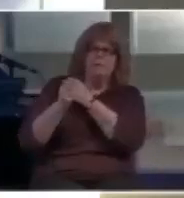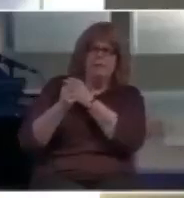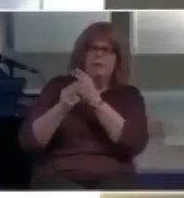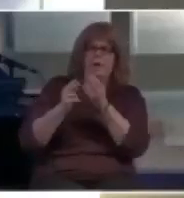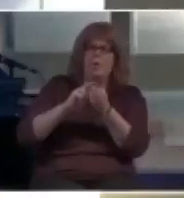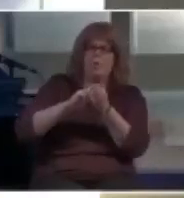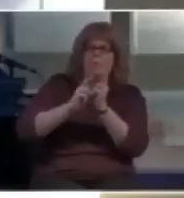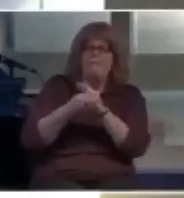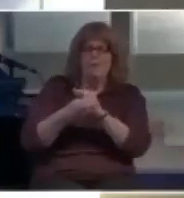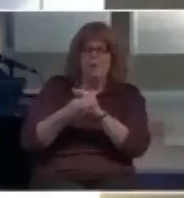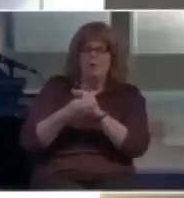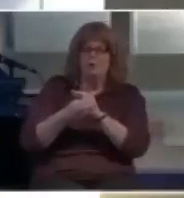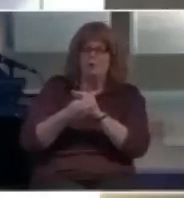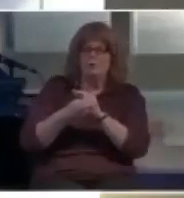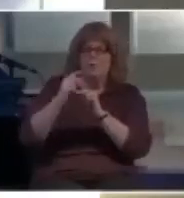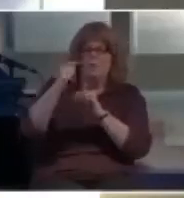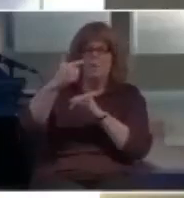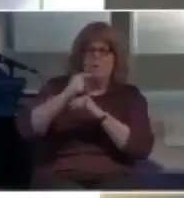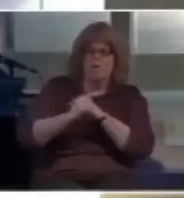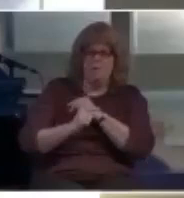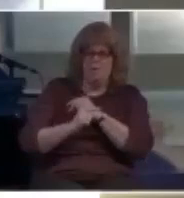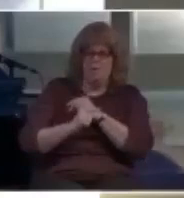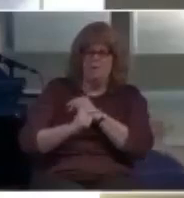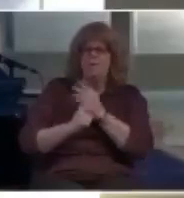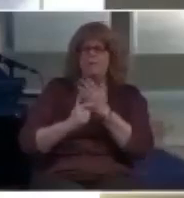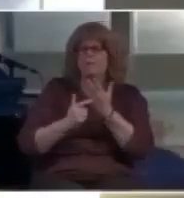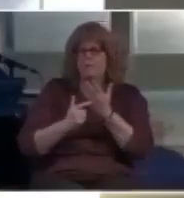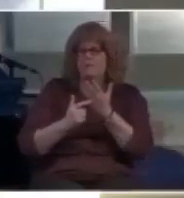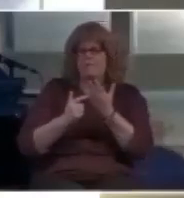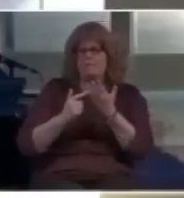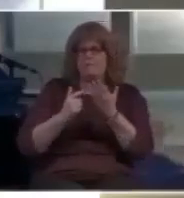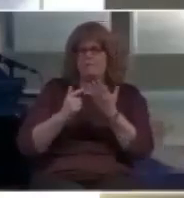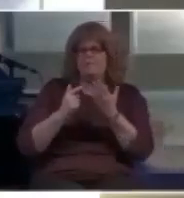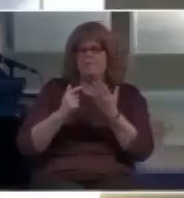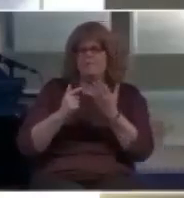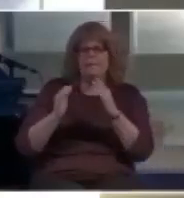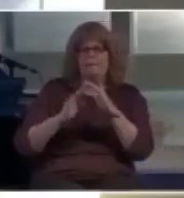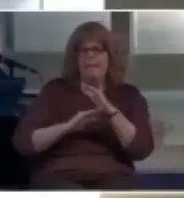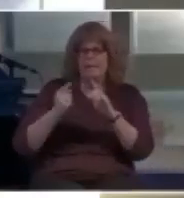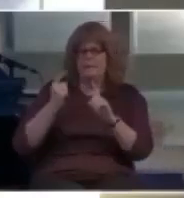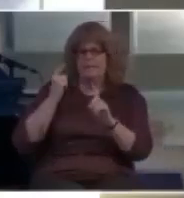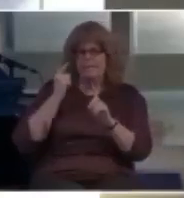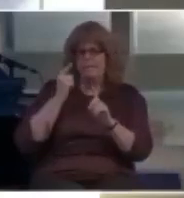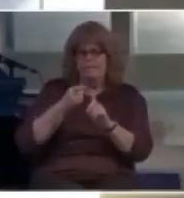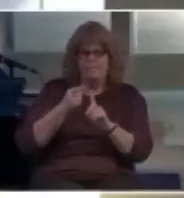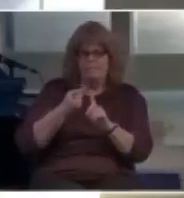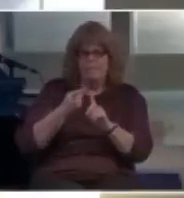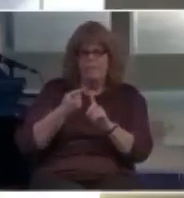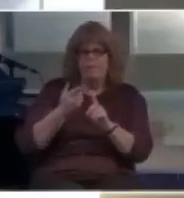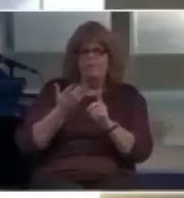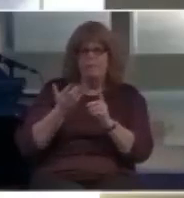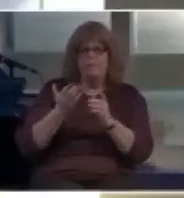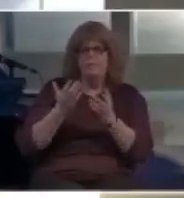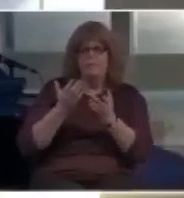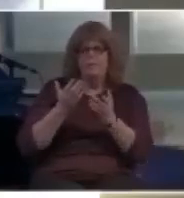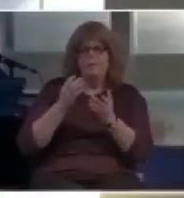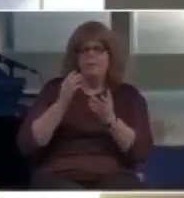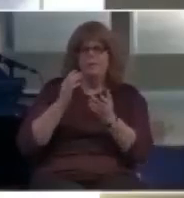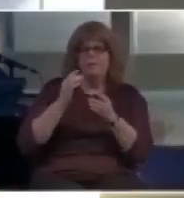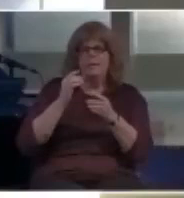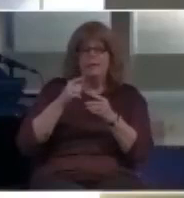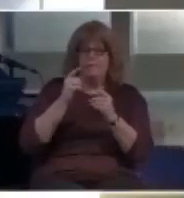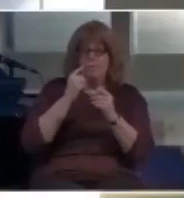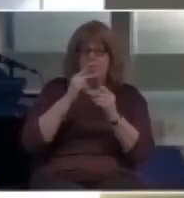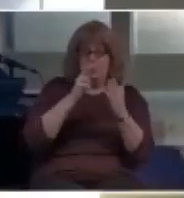order. And so it is a picture. The basic thing that I want to bring out to you is that if you go